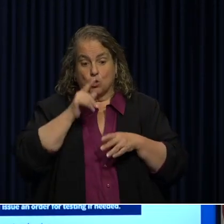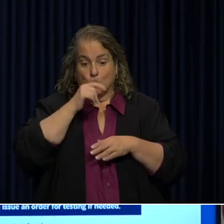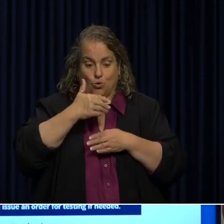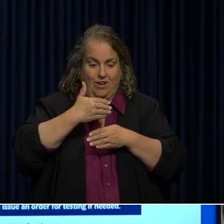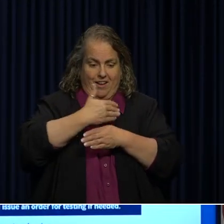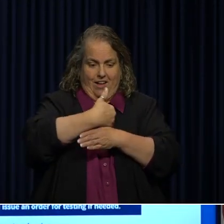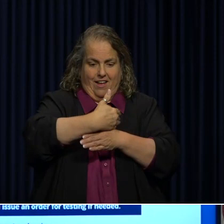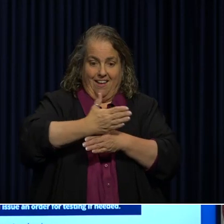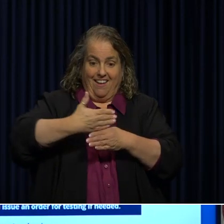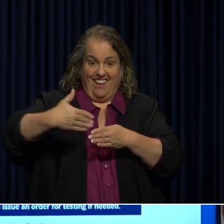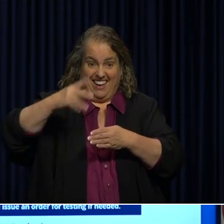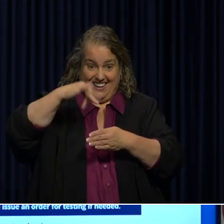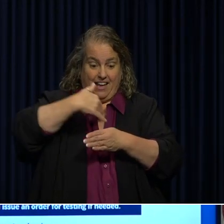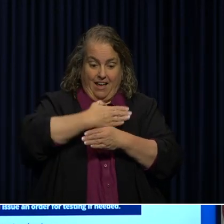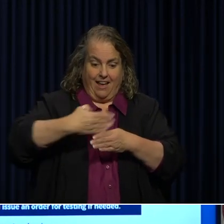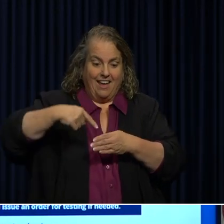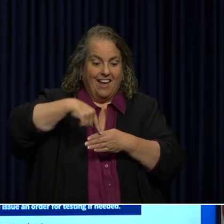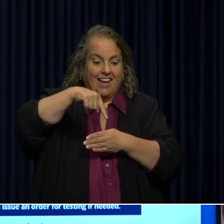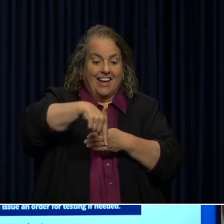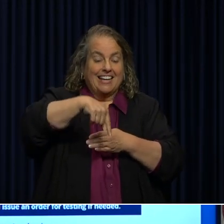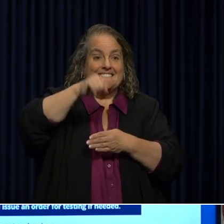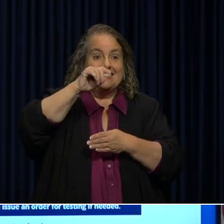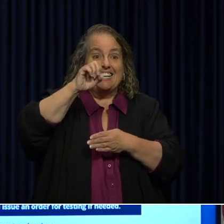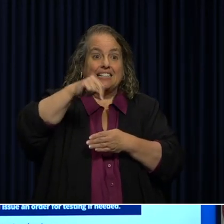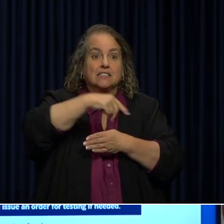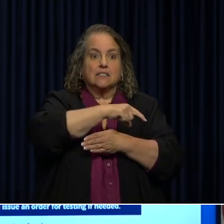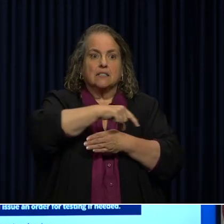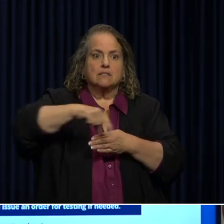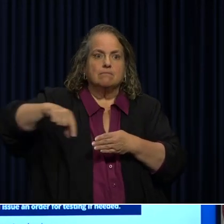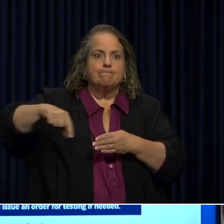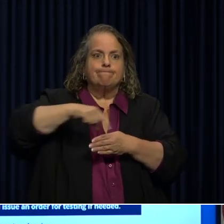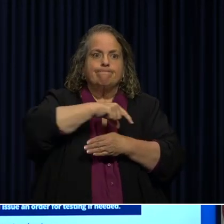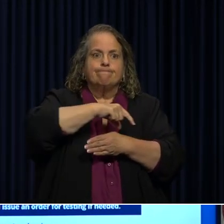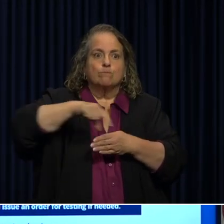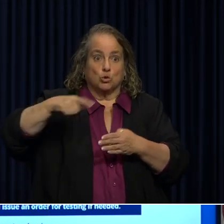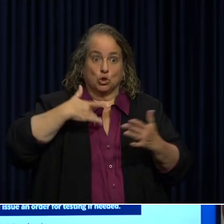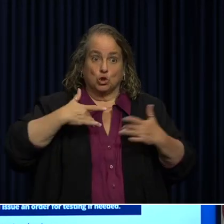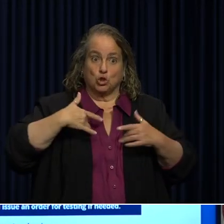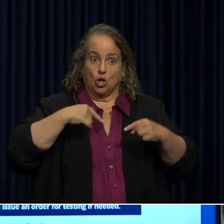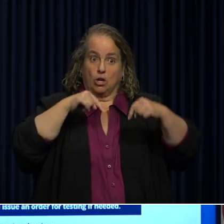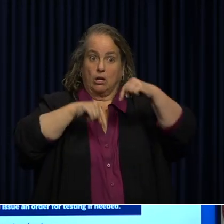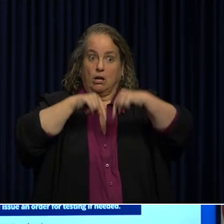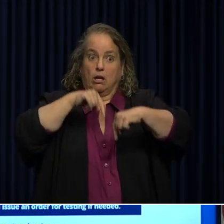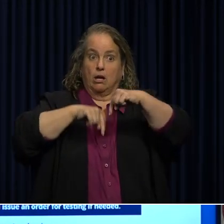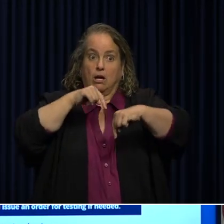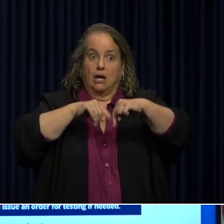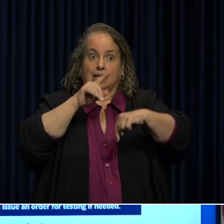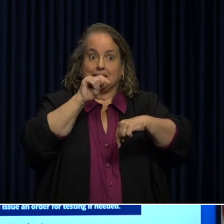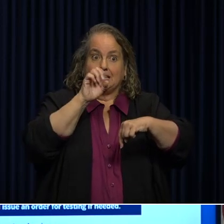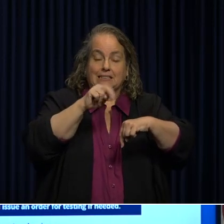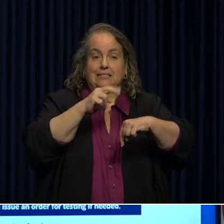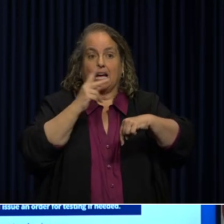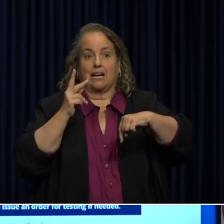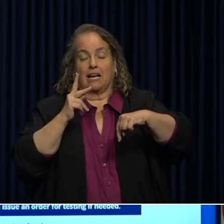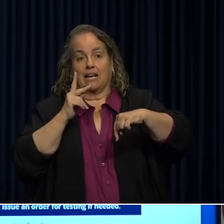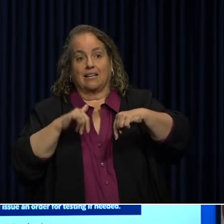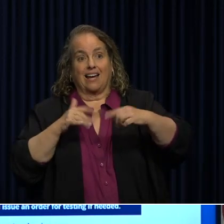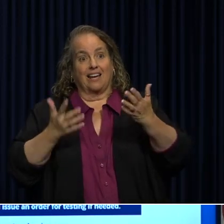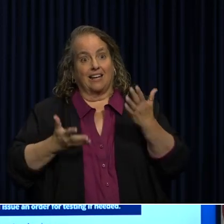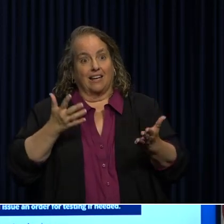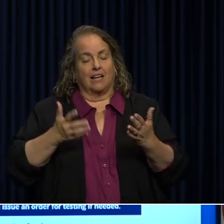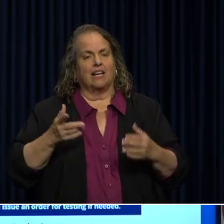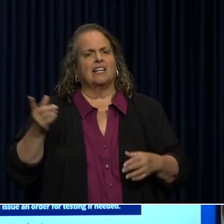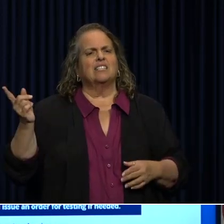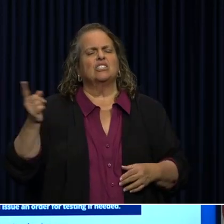no increase in confirmed cases or what could be considered a leveling off. Is there a plan for a county-by-county phased reopening? We're going to be